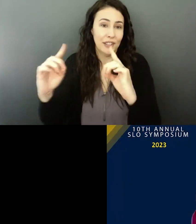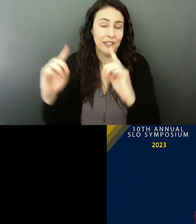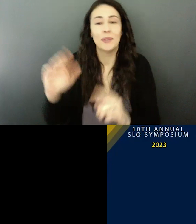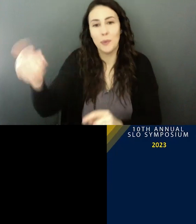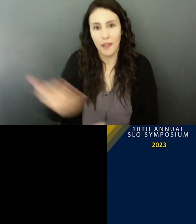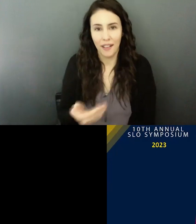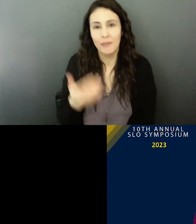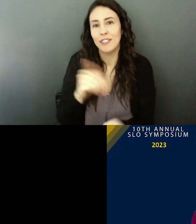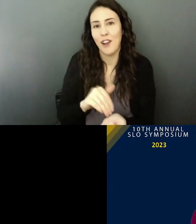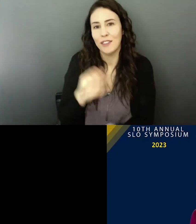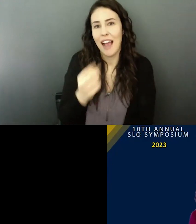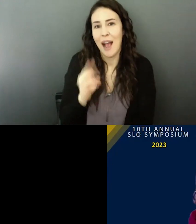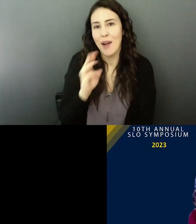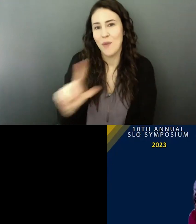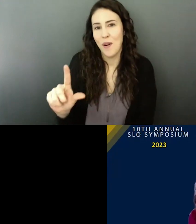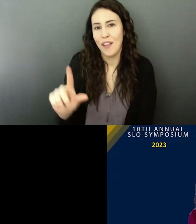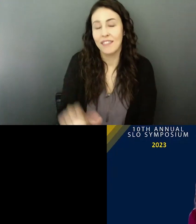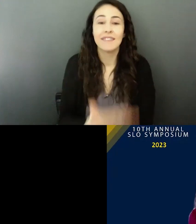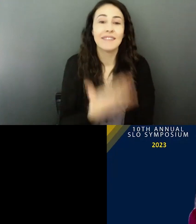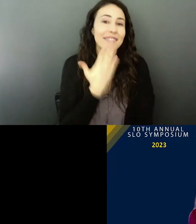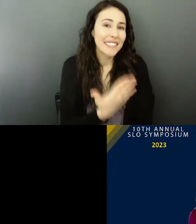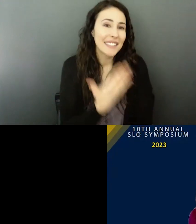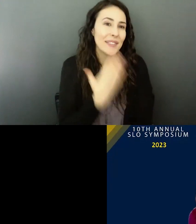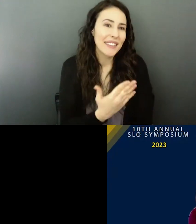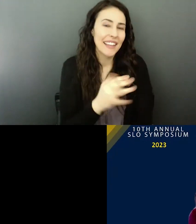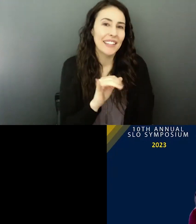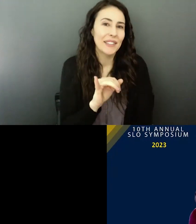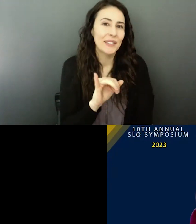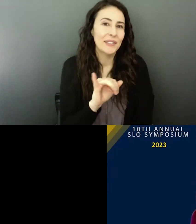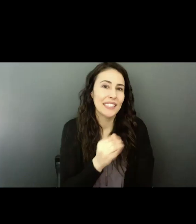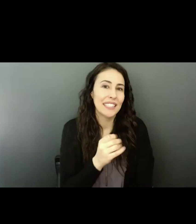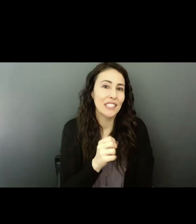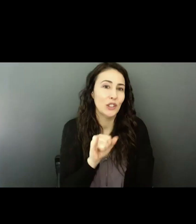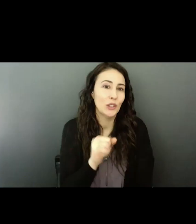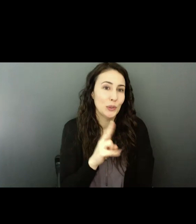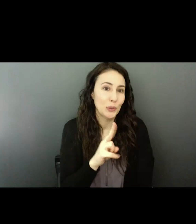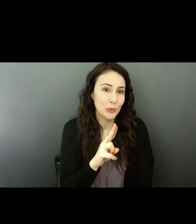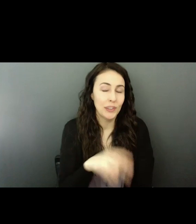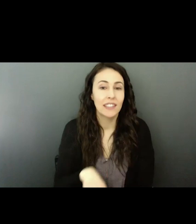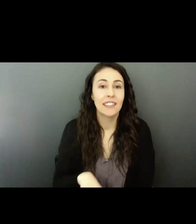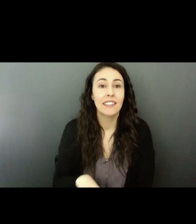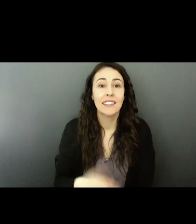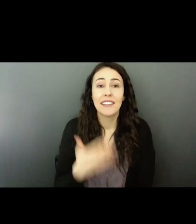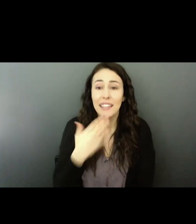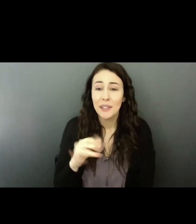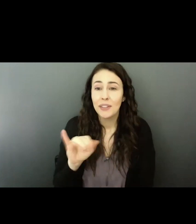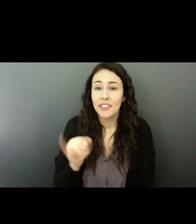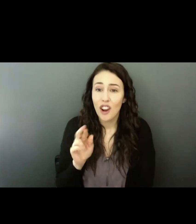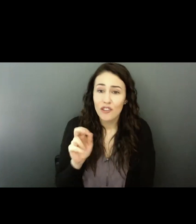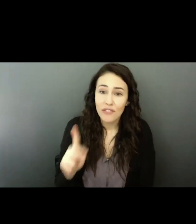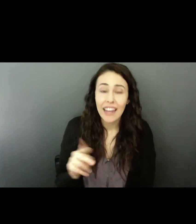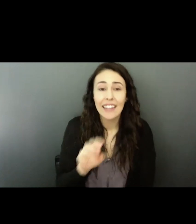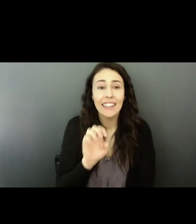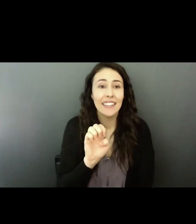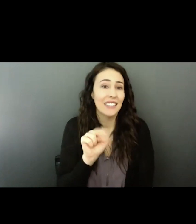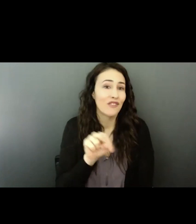Howell. Thank you, Hiju. And thank you, Jarek and Enrique and all